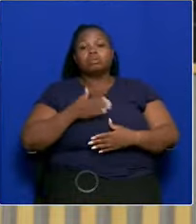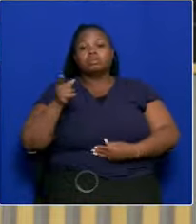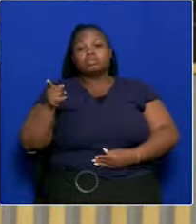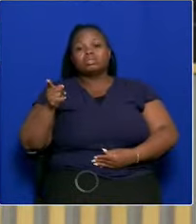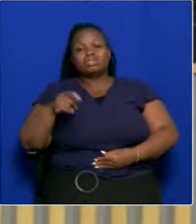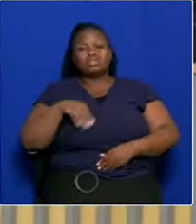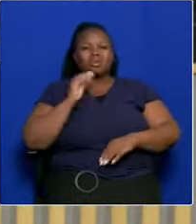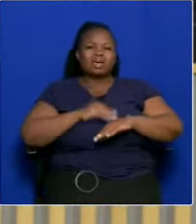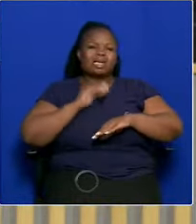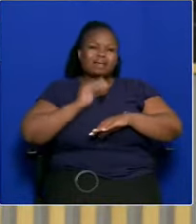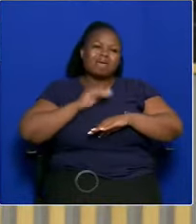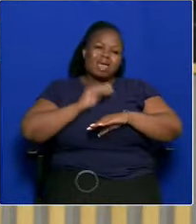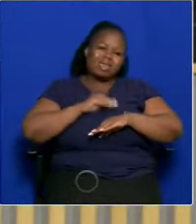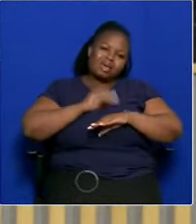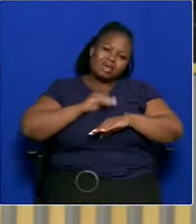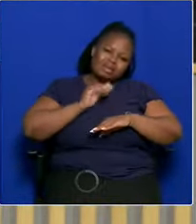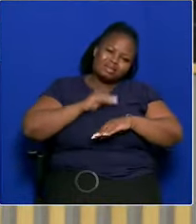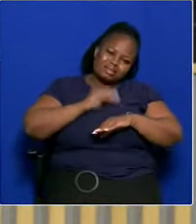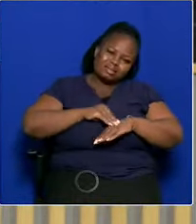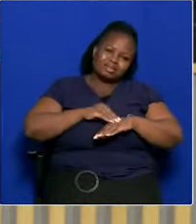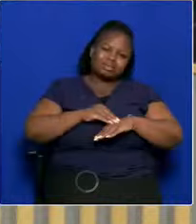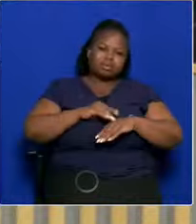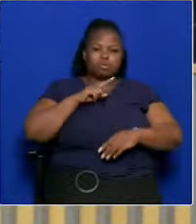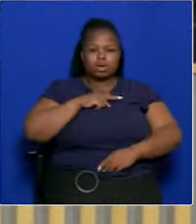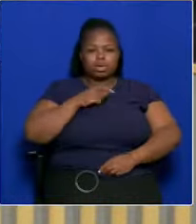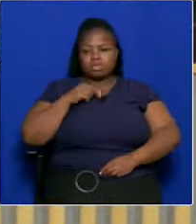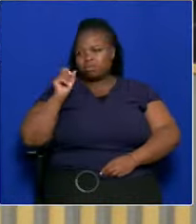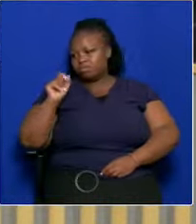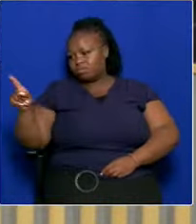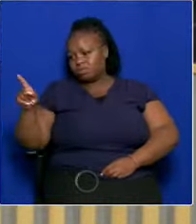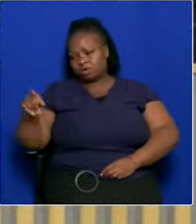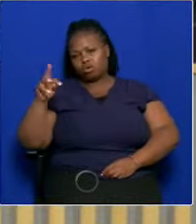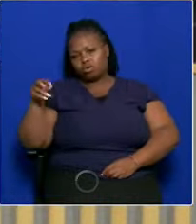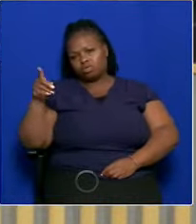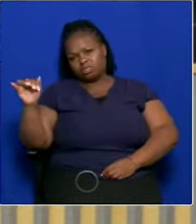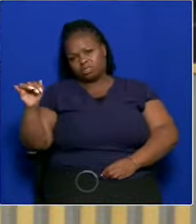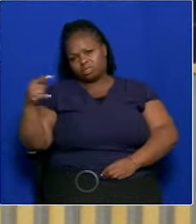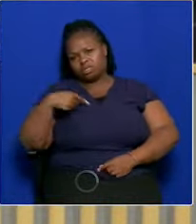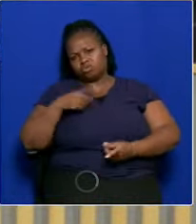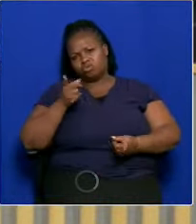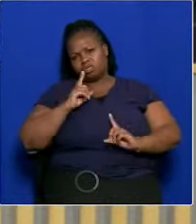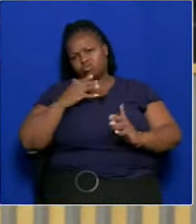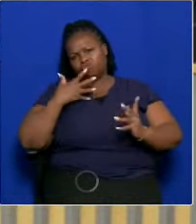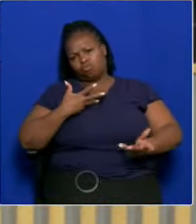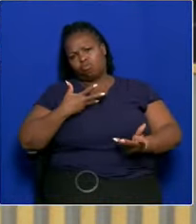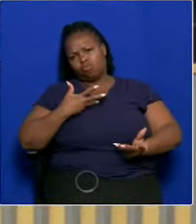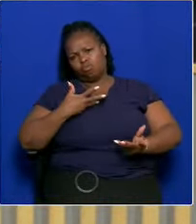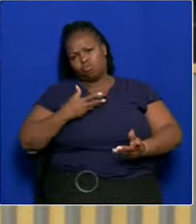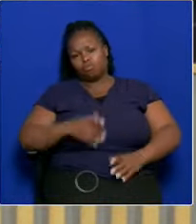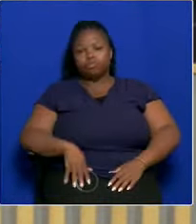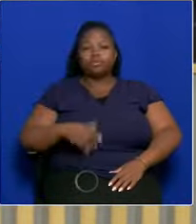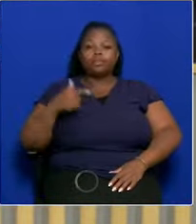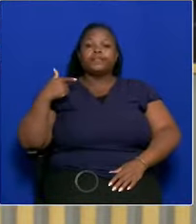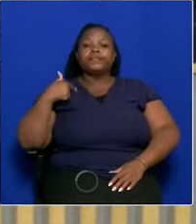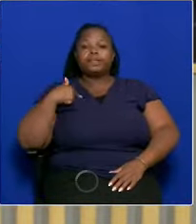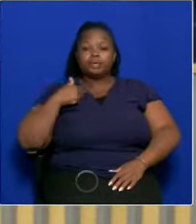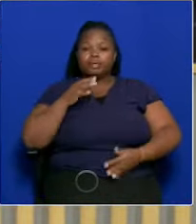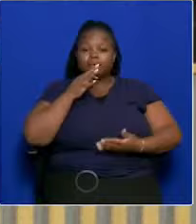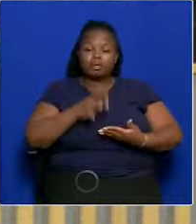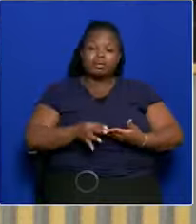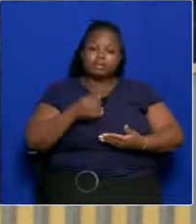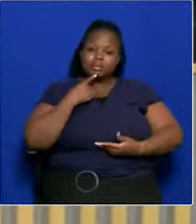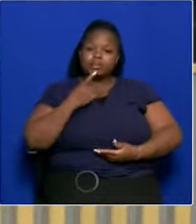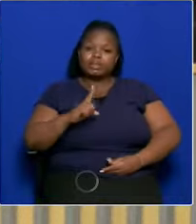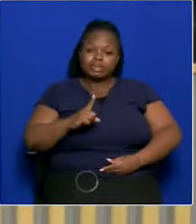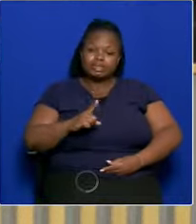why I was sending this to Nkosi. That's how you answered. So my proposition to you, or what I was putting to you, was that,